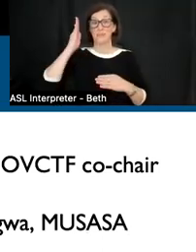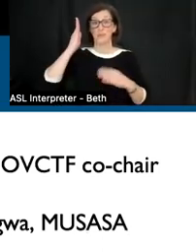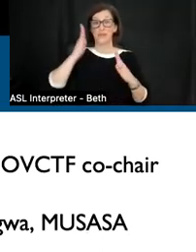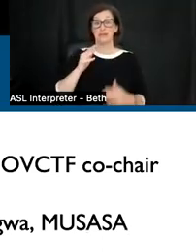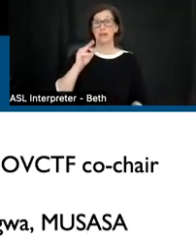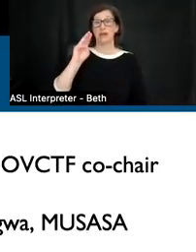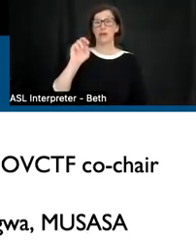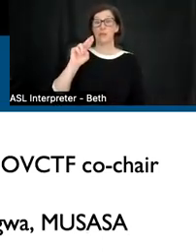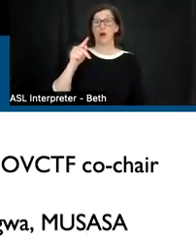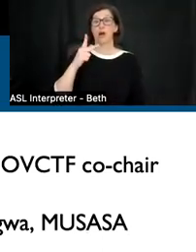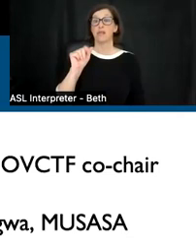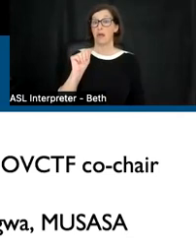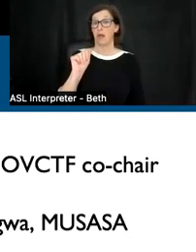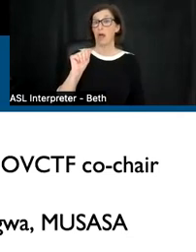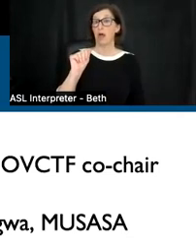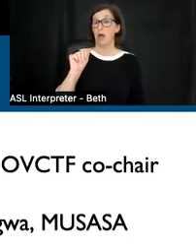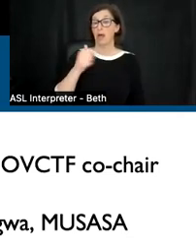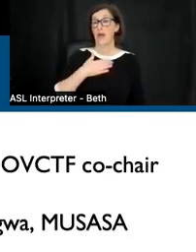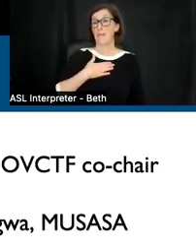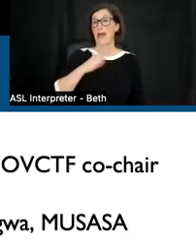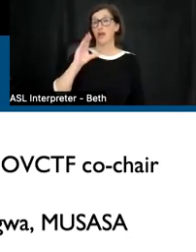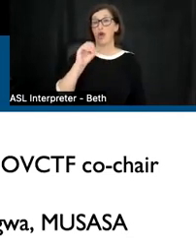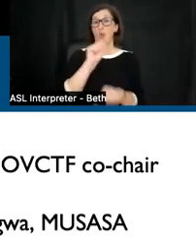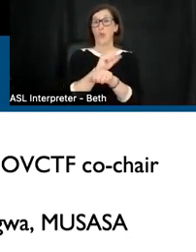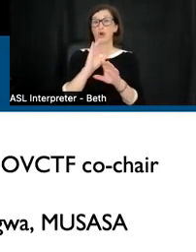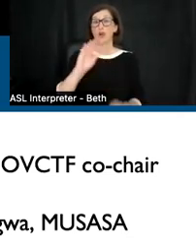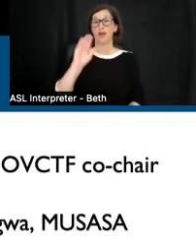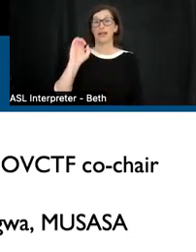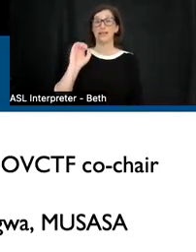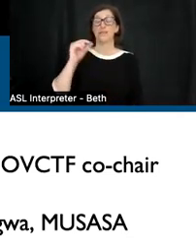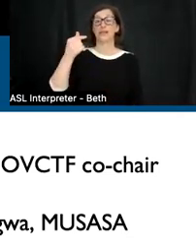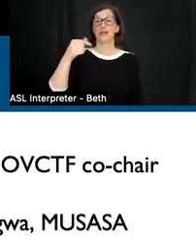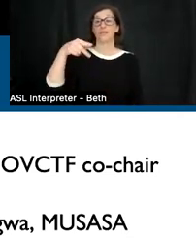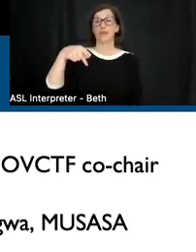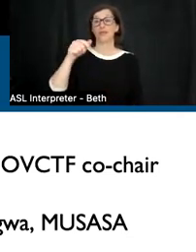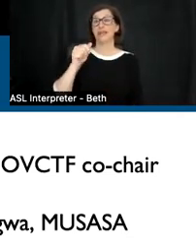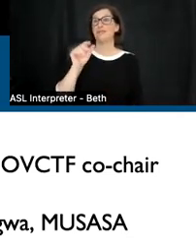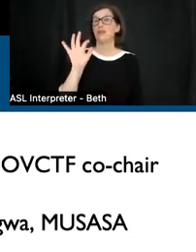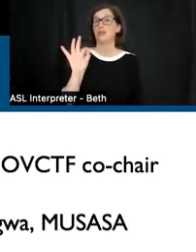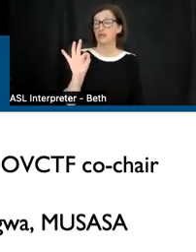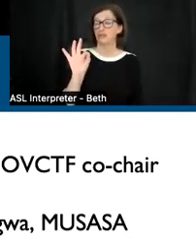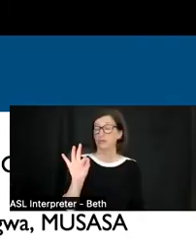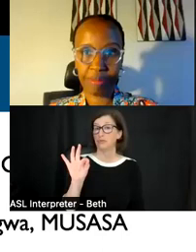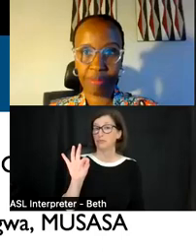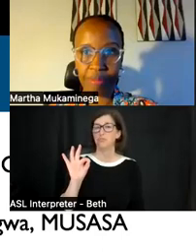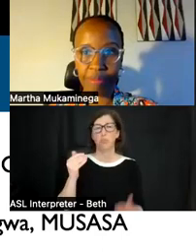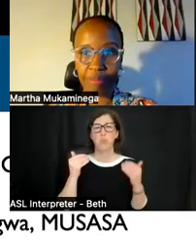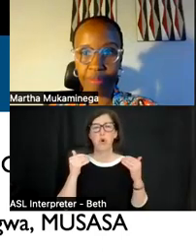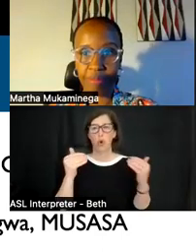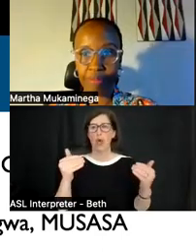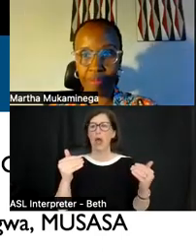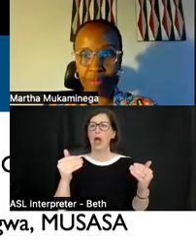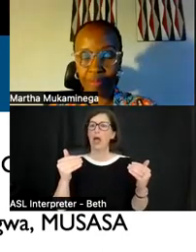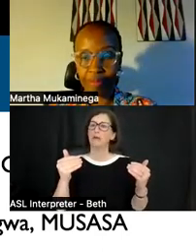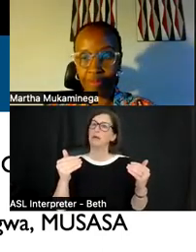Martha Mukamanega, my colleague at Elizabeth Glaser Pediatric AIDS Foundation, who will go ahead and sort